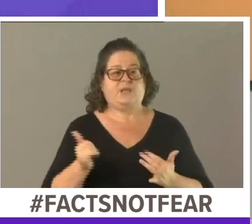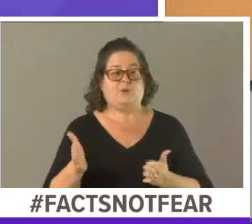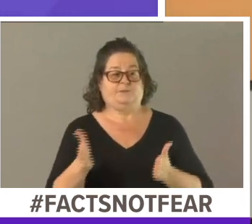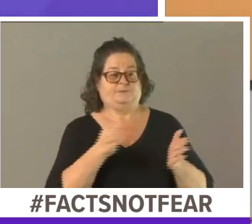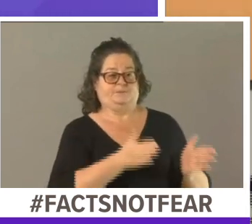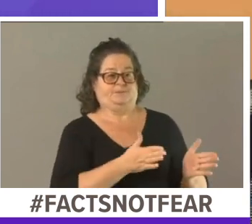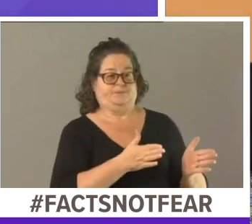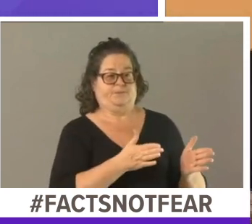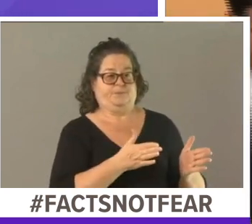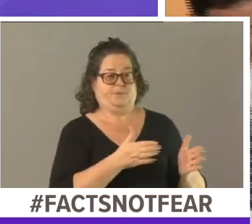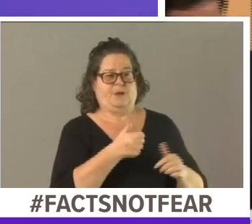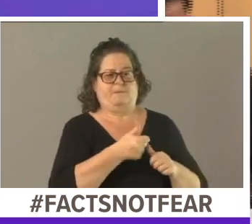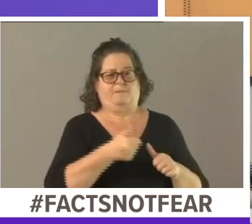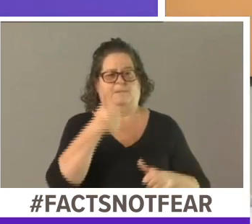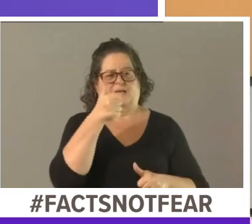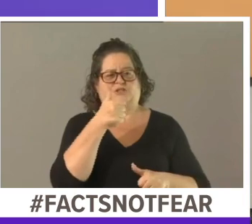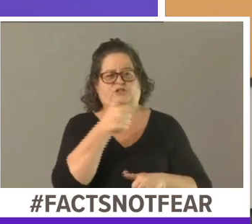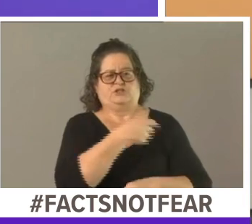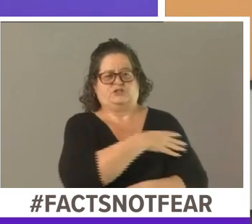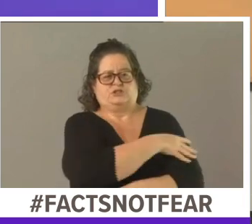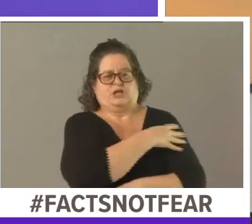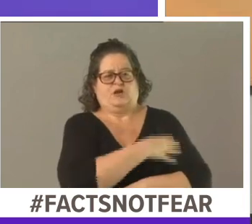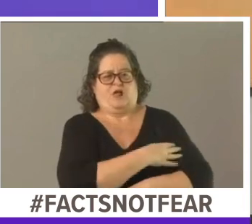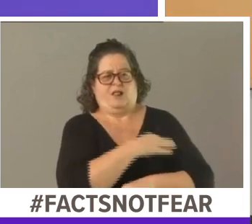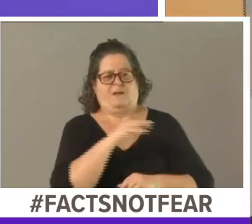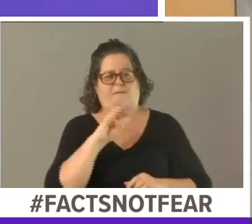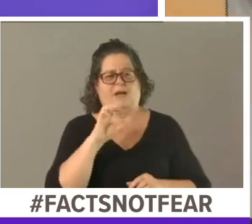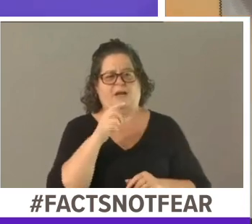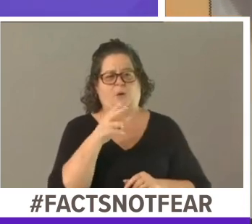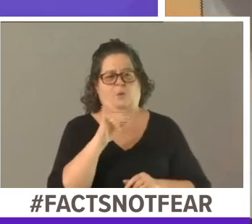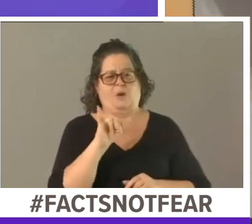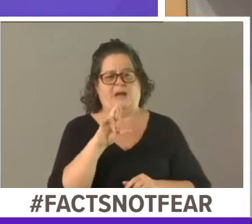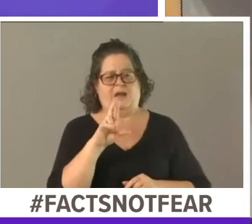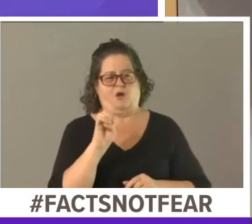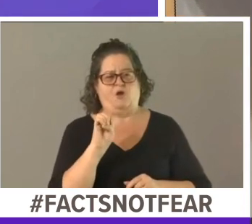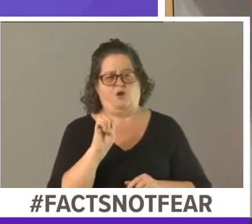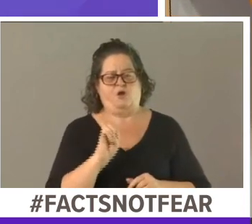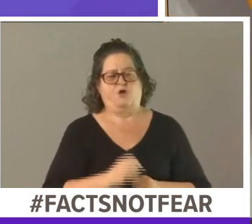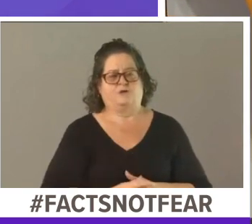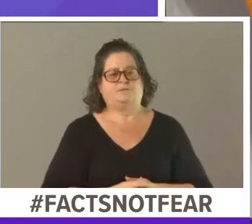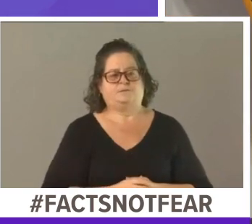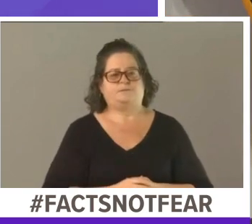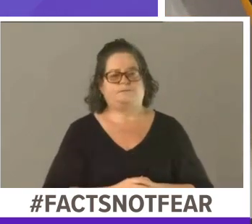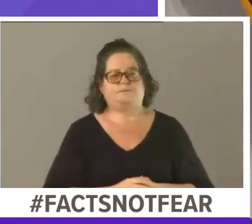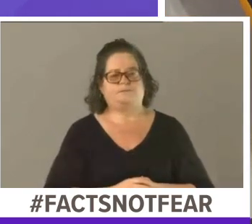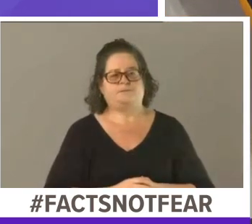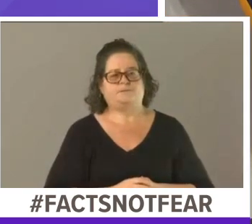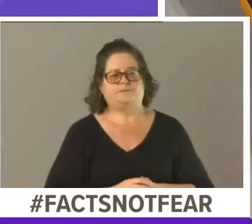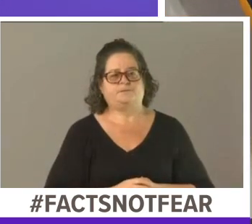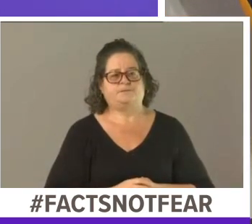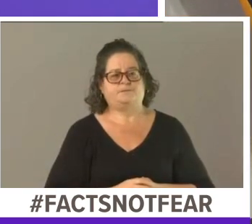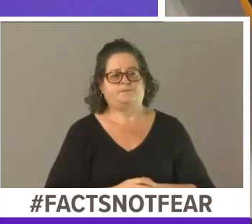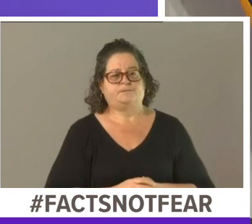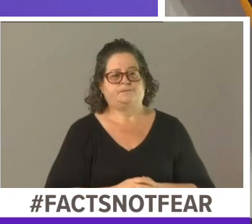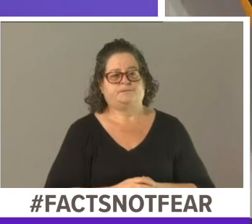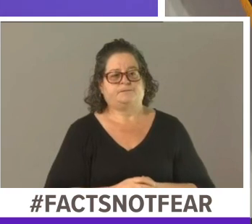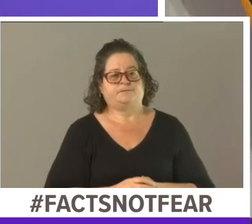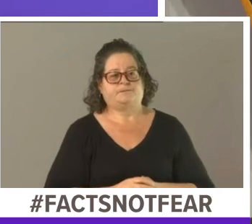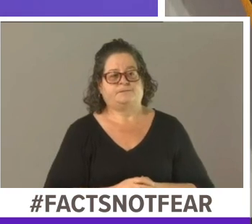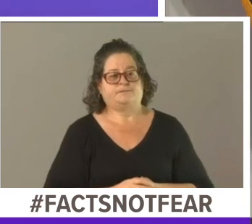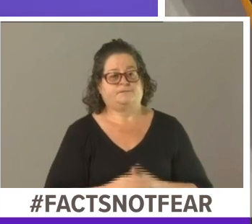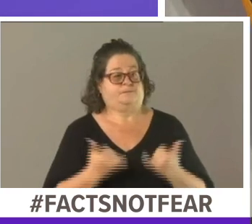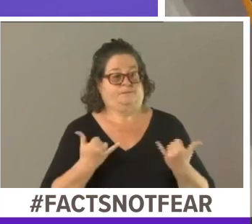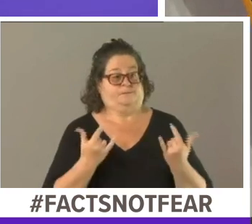Affairs. General McGuire. Thanks, Governor. Since we last met, as I mentioned, our primary line of effort this week has